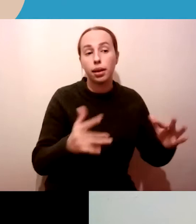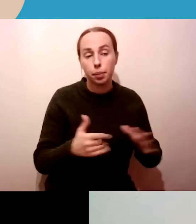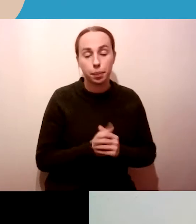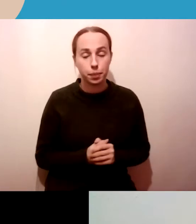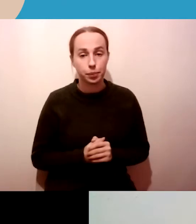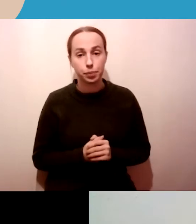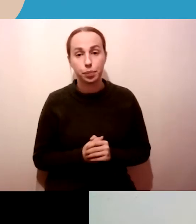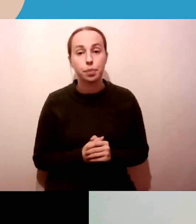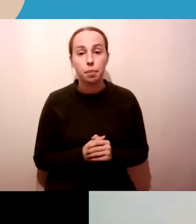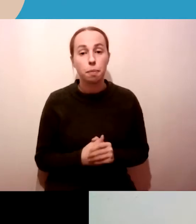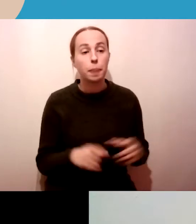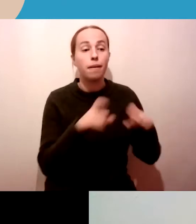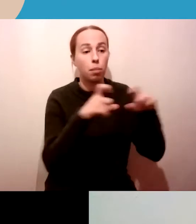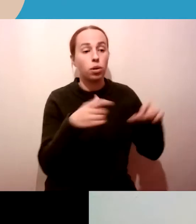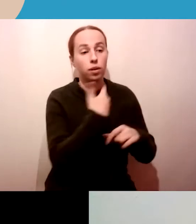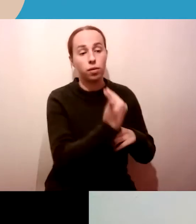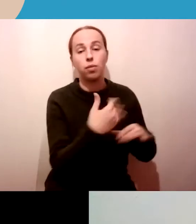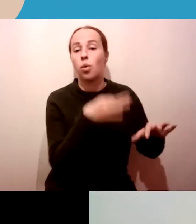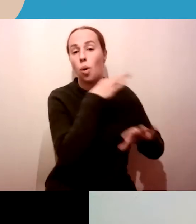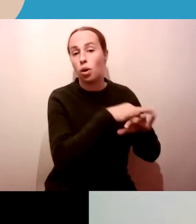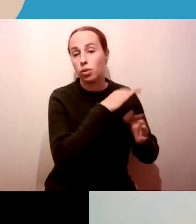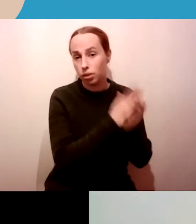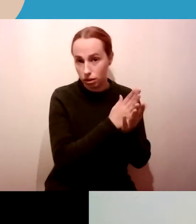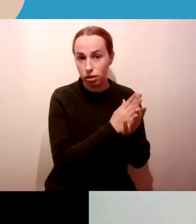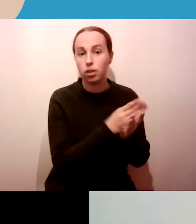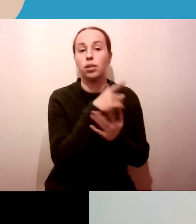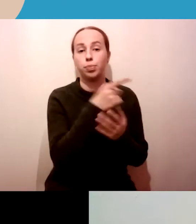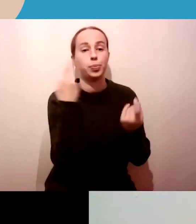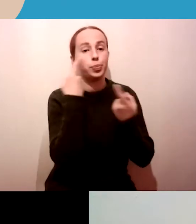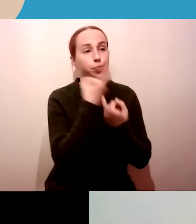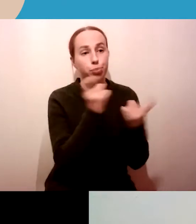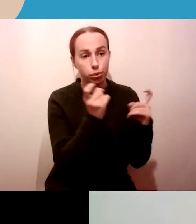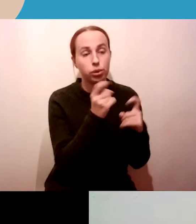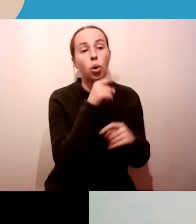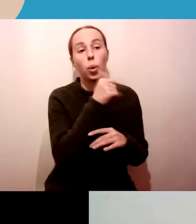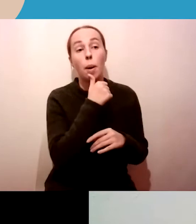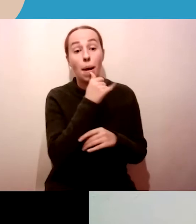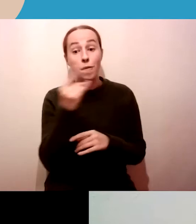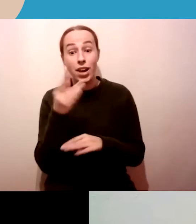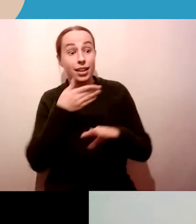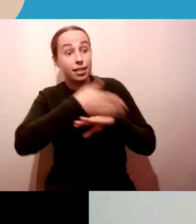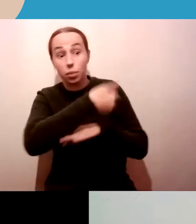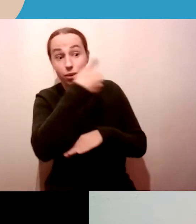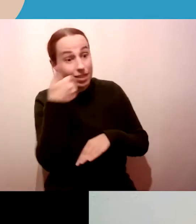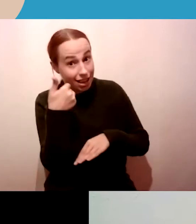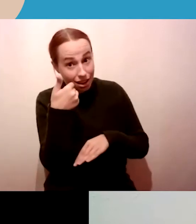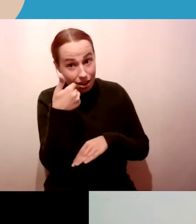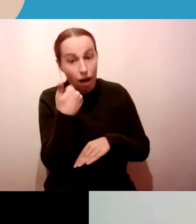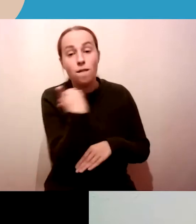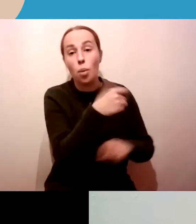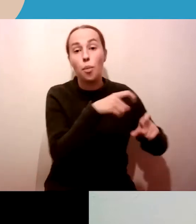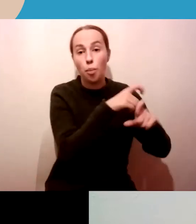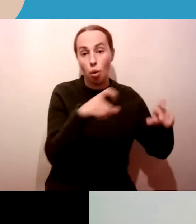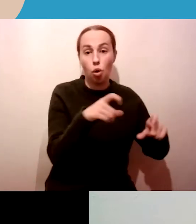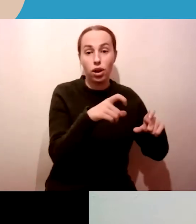schools have all the evidence in case someone addressed and reported a problem. And if